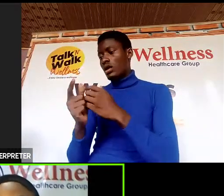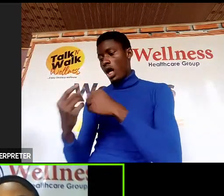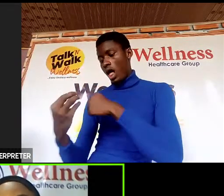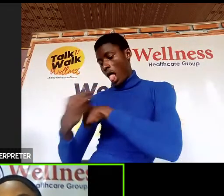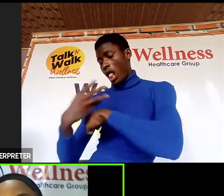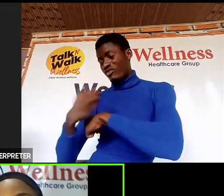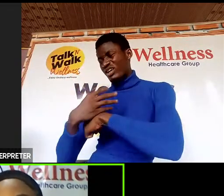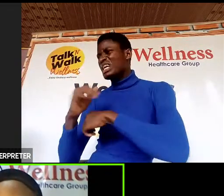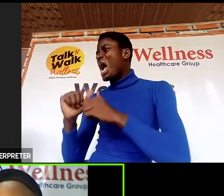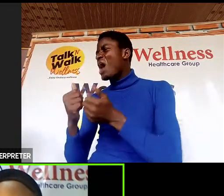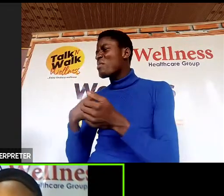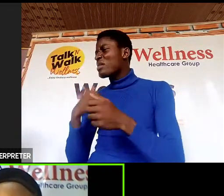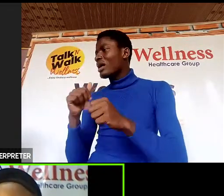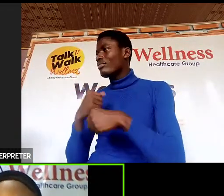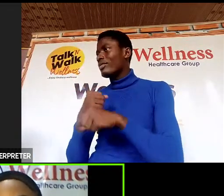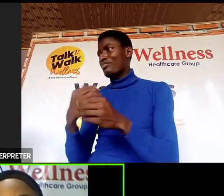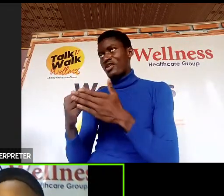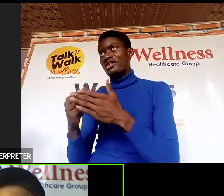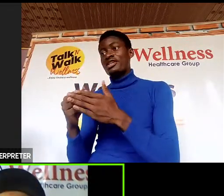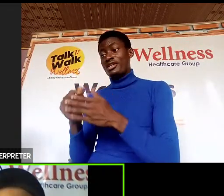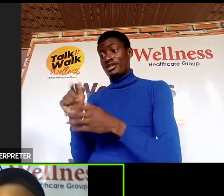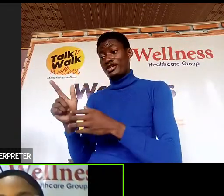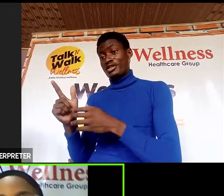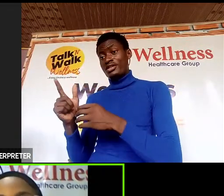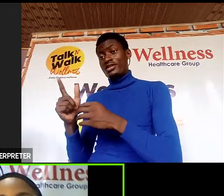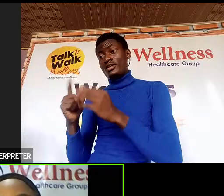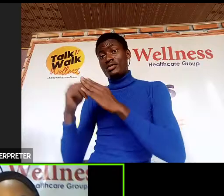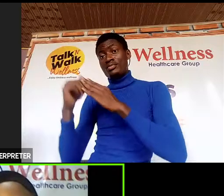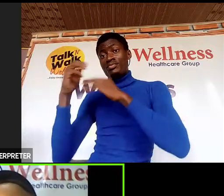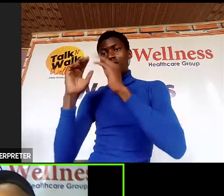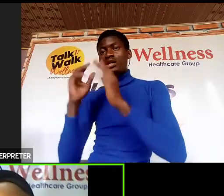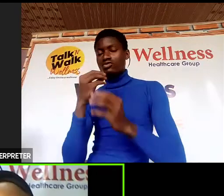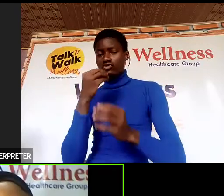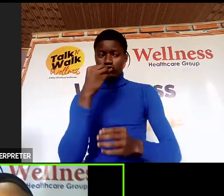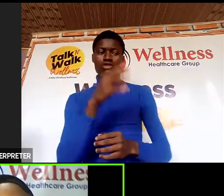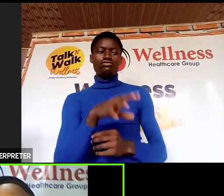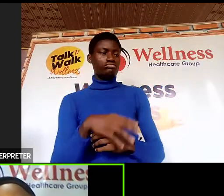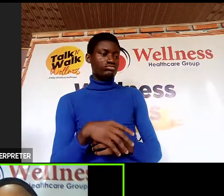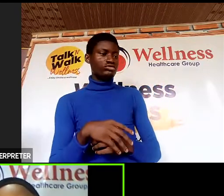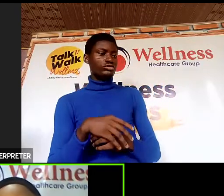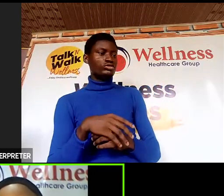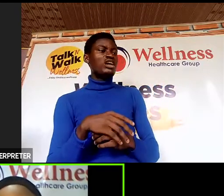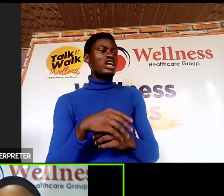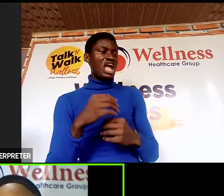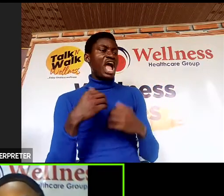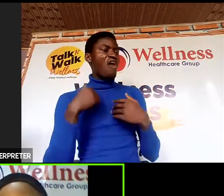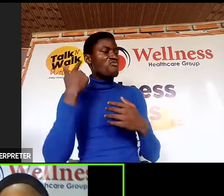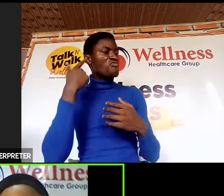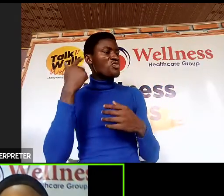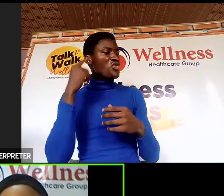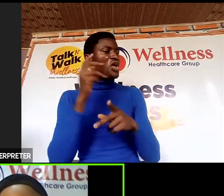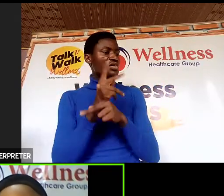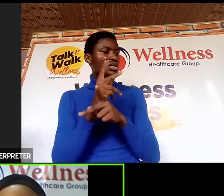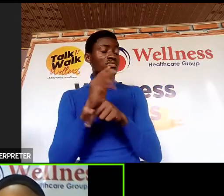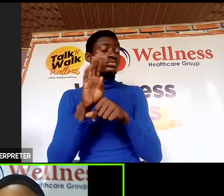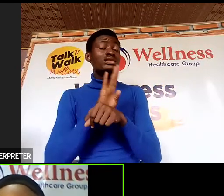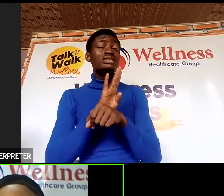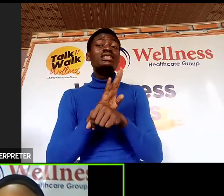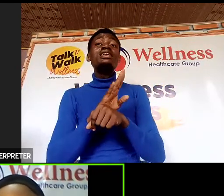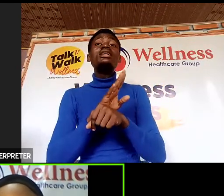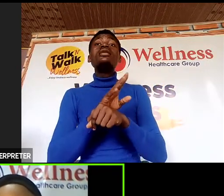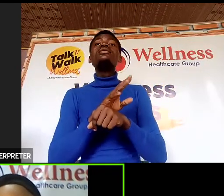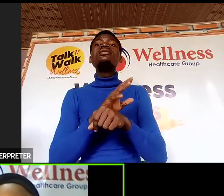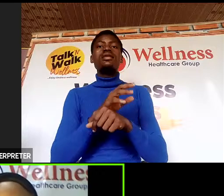of learning how to invest the money. We build our career, but some of us are not building our financial